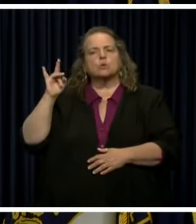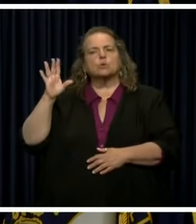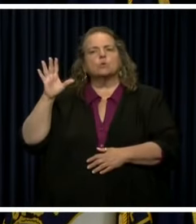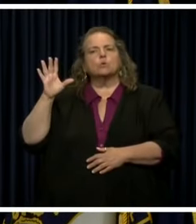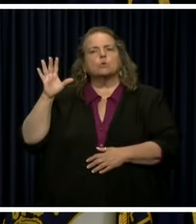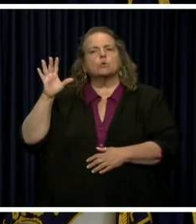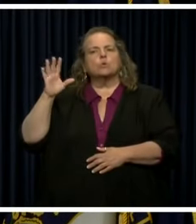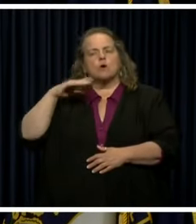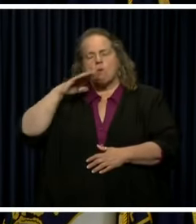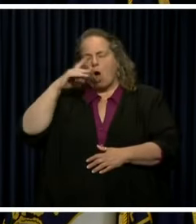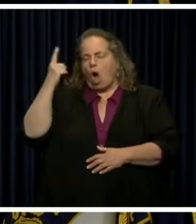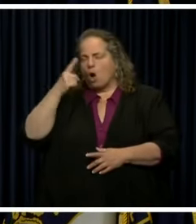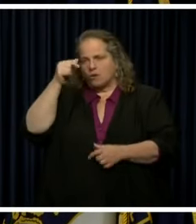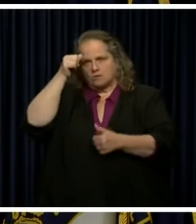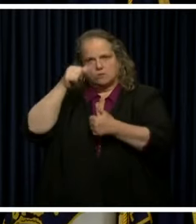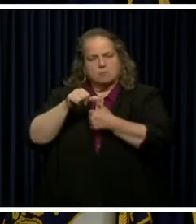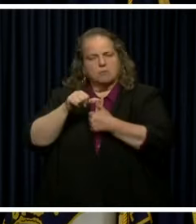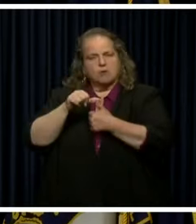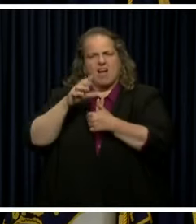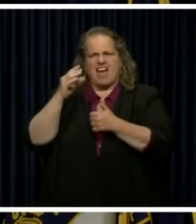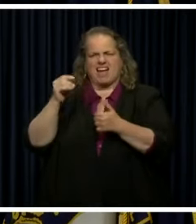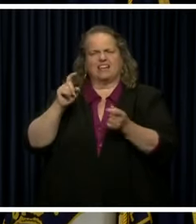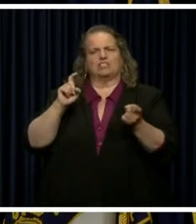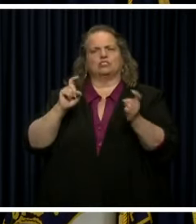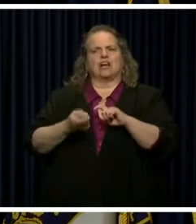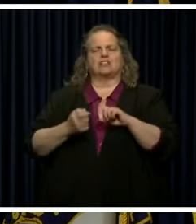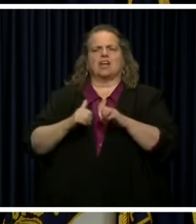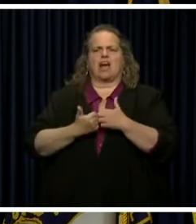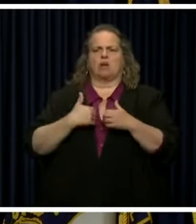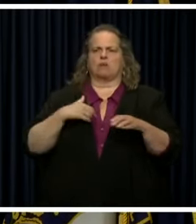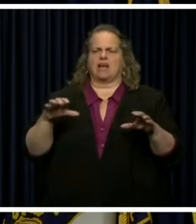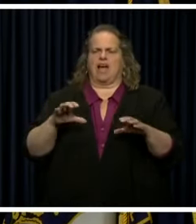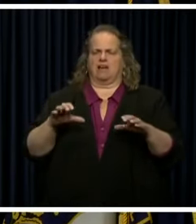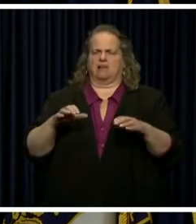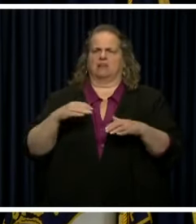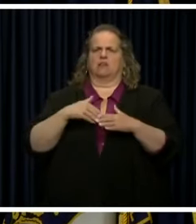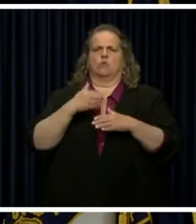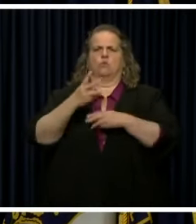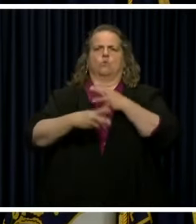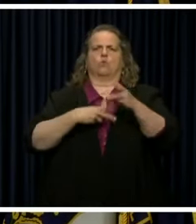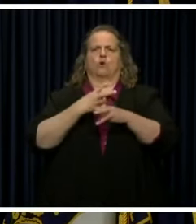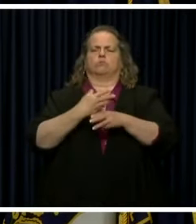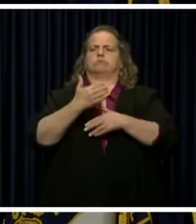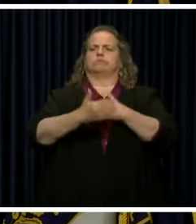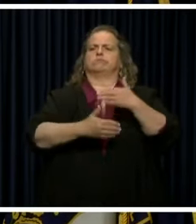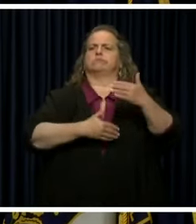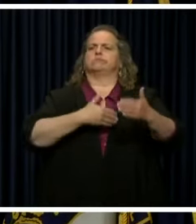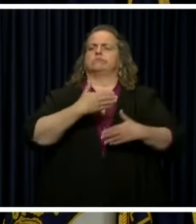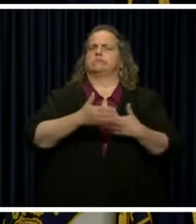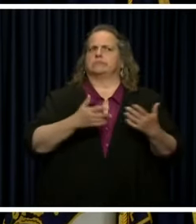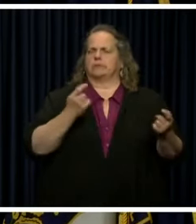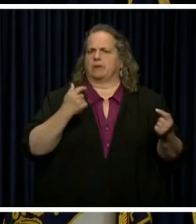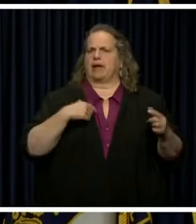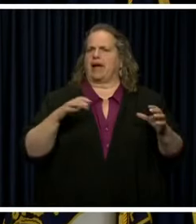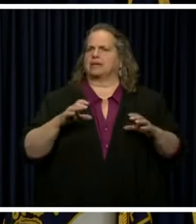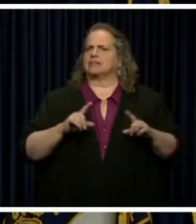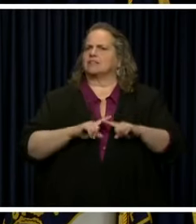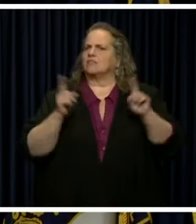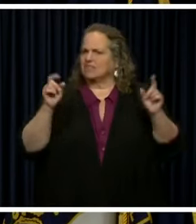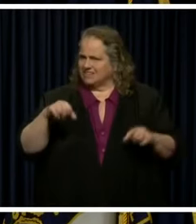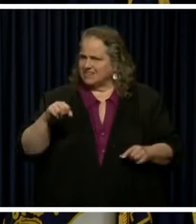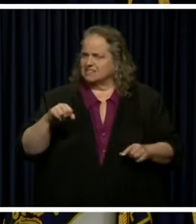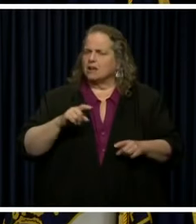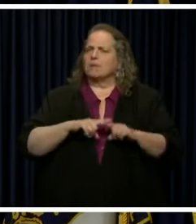we interact and in our world going forward, but I want the day where we all feel that